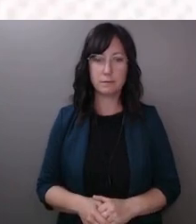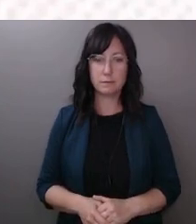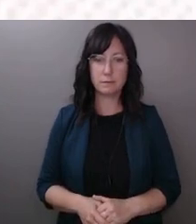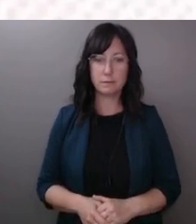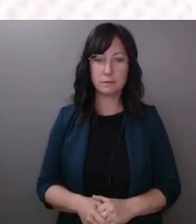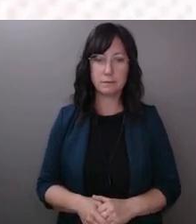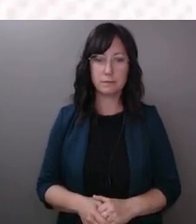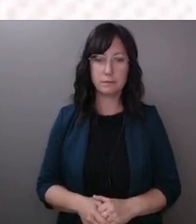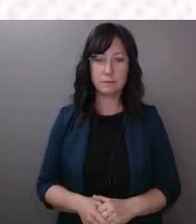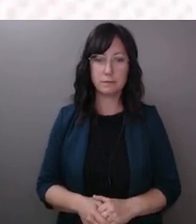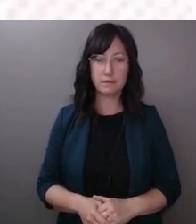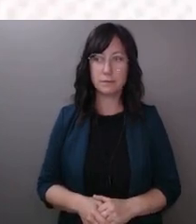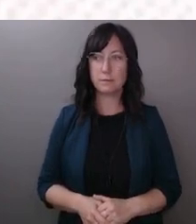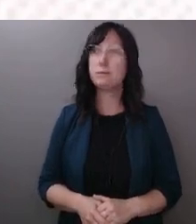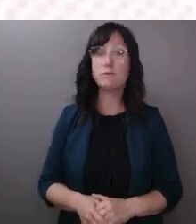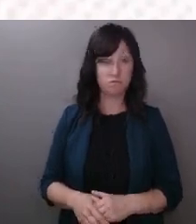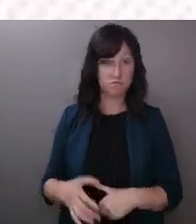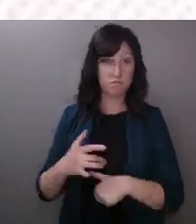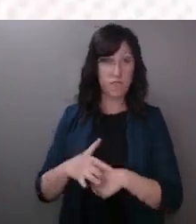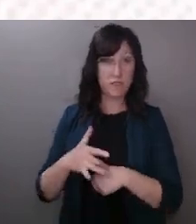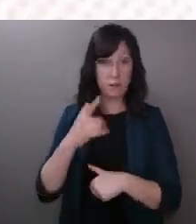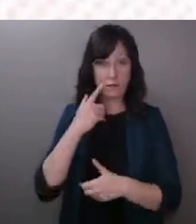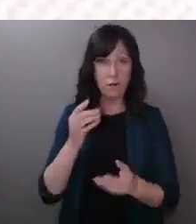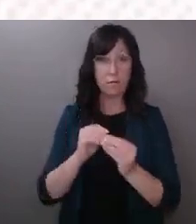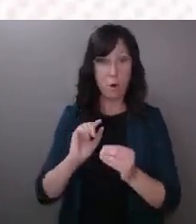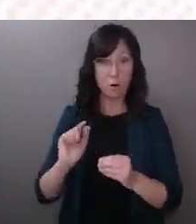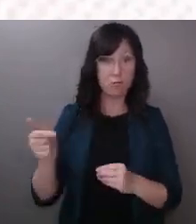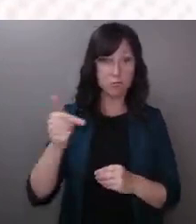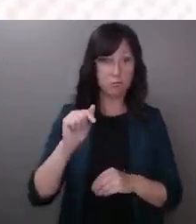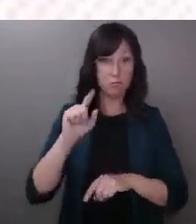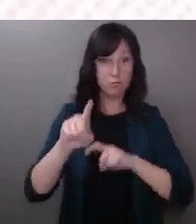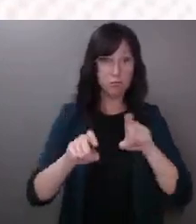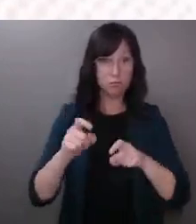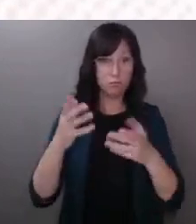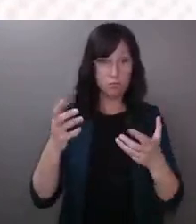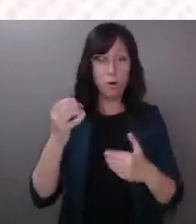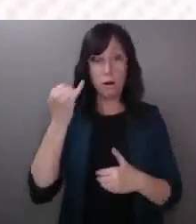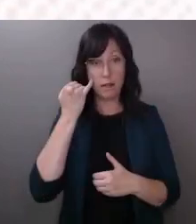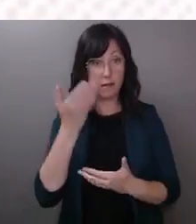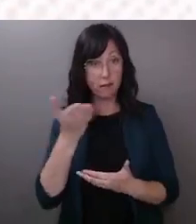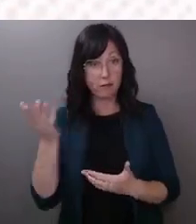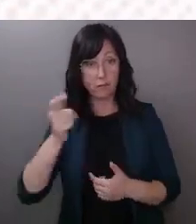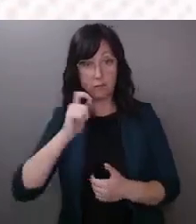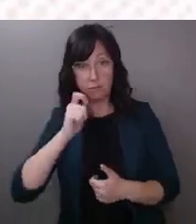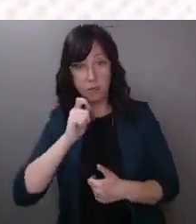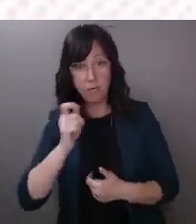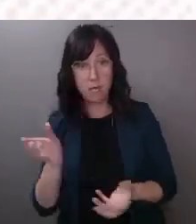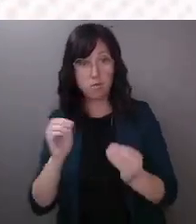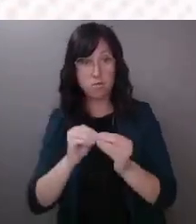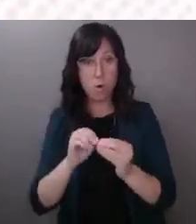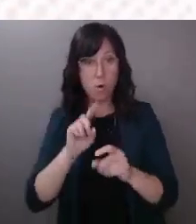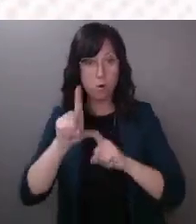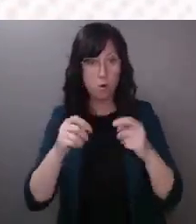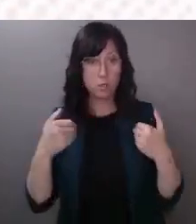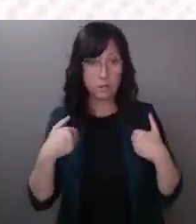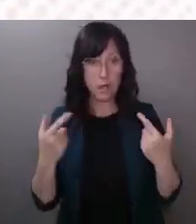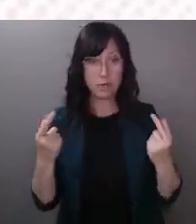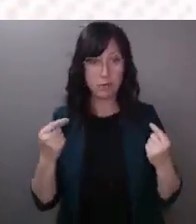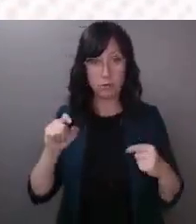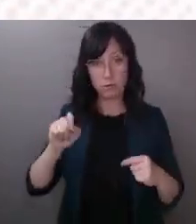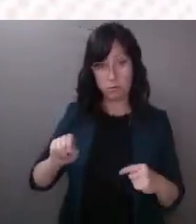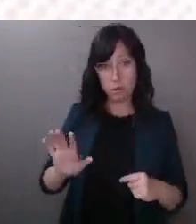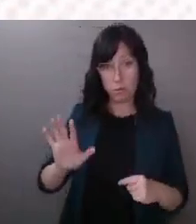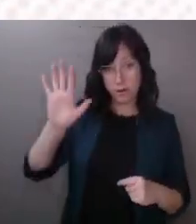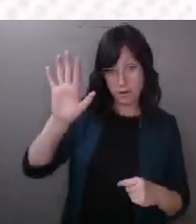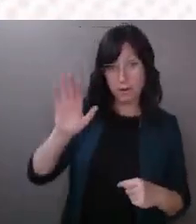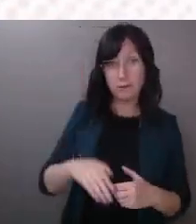See, and we have time for a second round of questions. So if any reporters in attendance have an additional question, please raise your hand